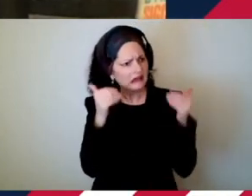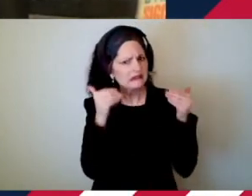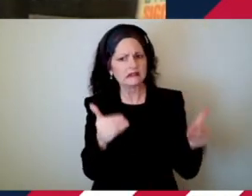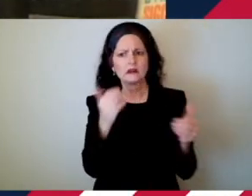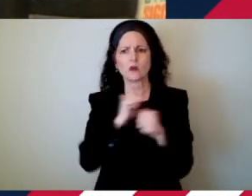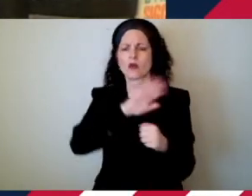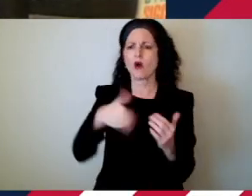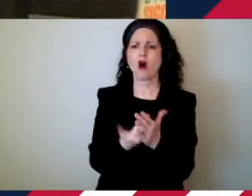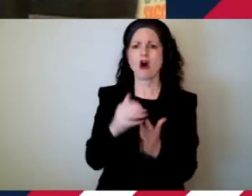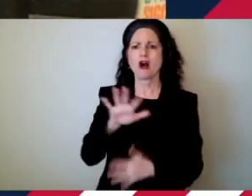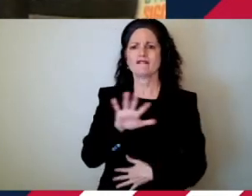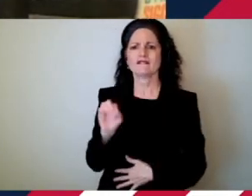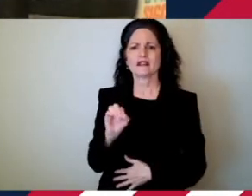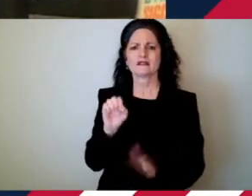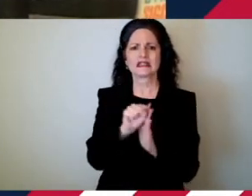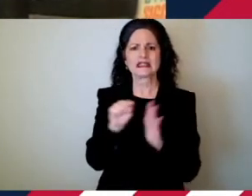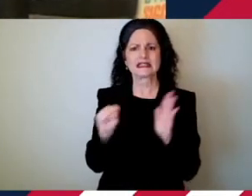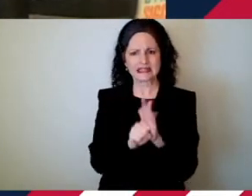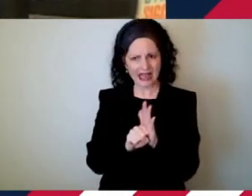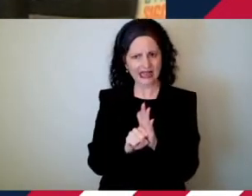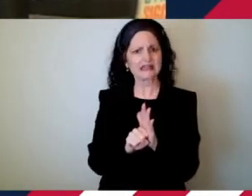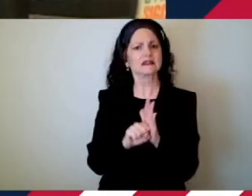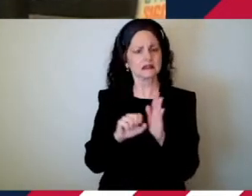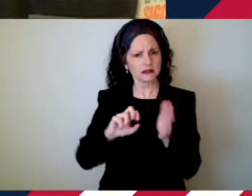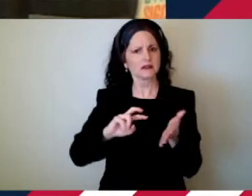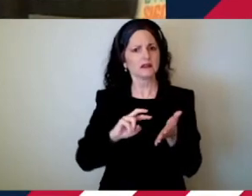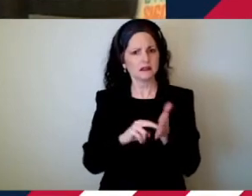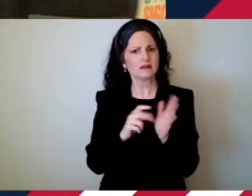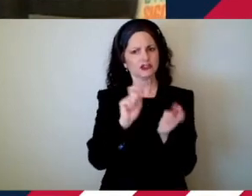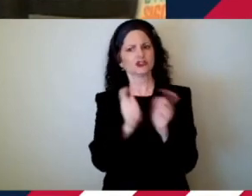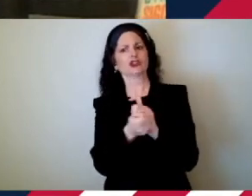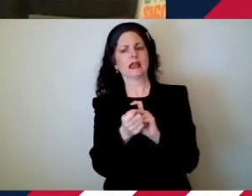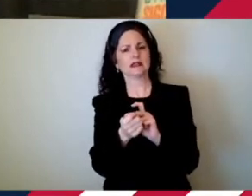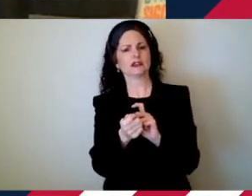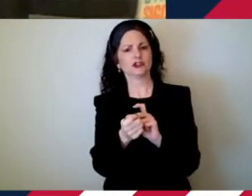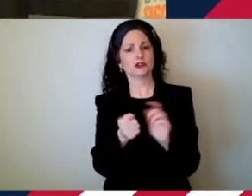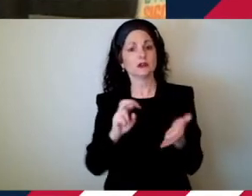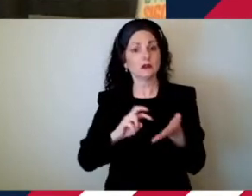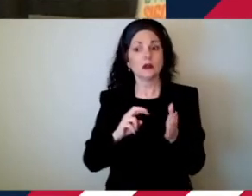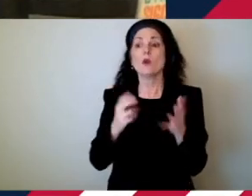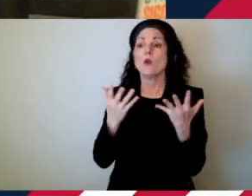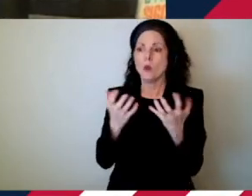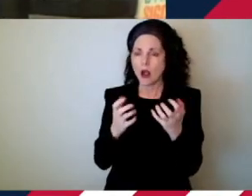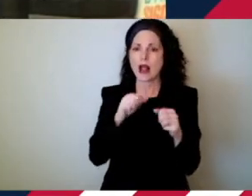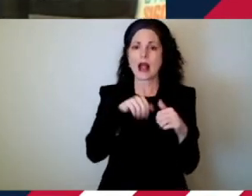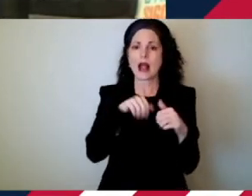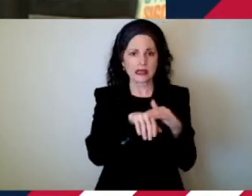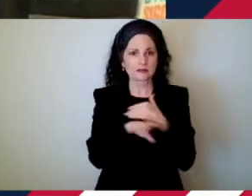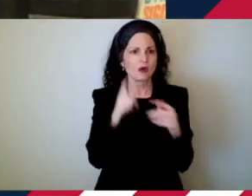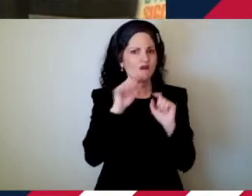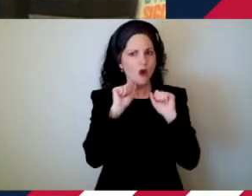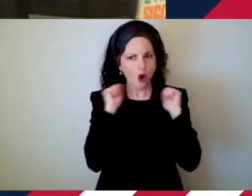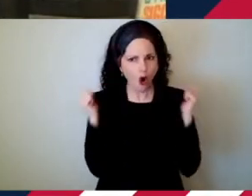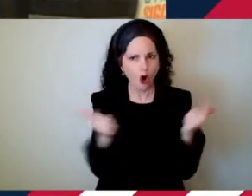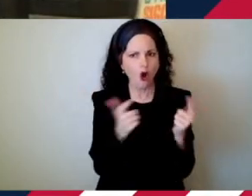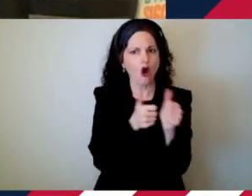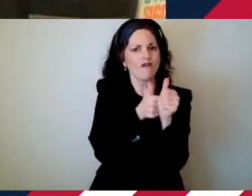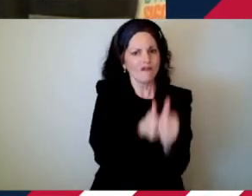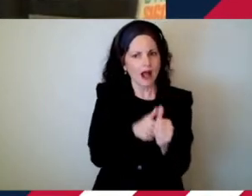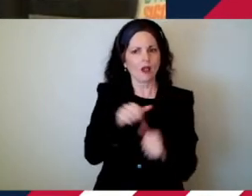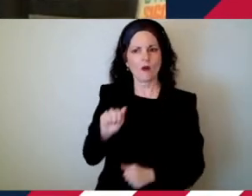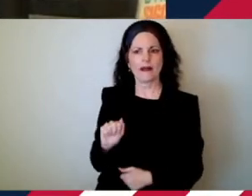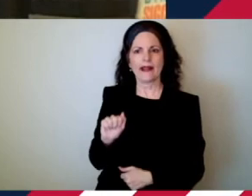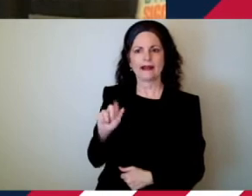states? Our delegate selection rules state that we will ensure accessibility in accordance with the Americans with Disabilities Act.